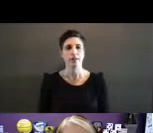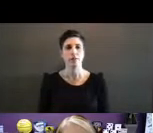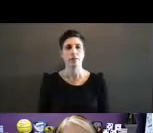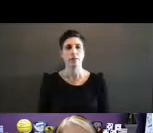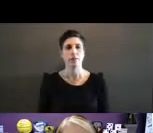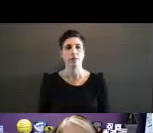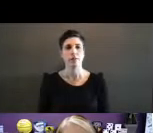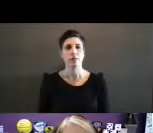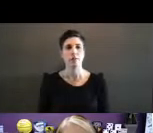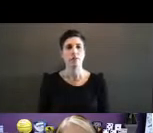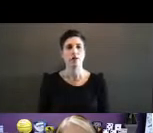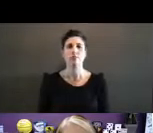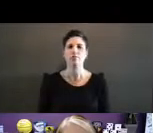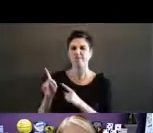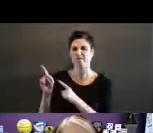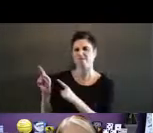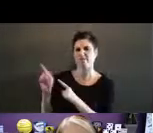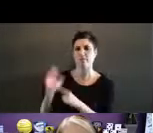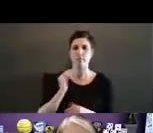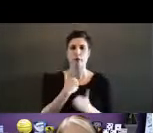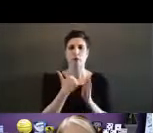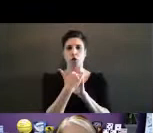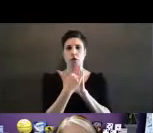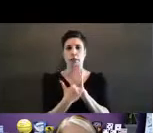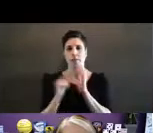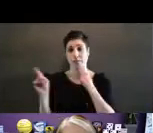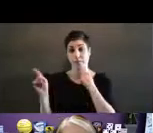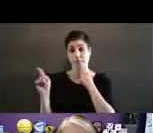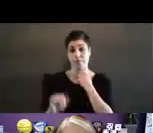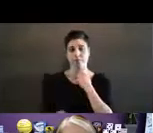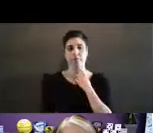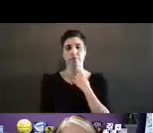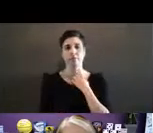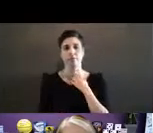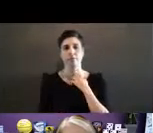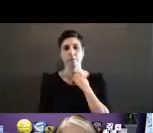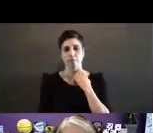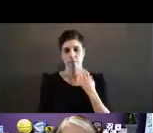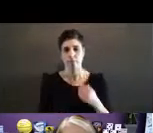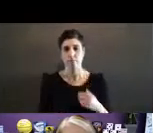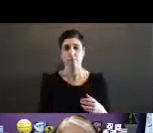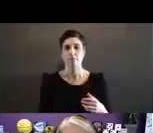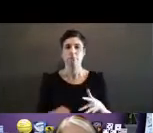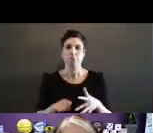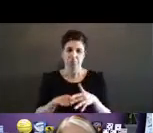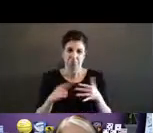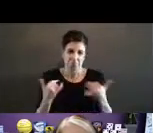Okay, so we'll just have a quick look at our agenda for today. So from now until